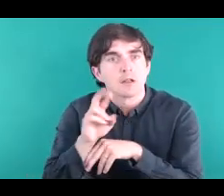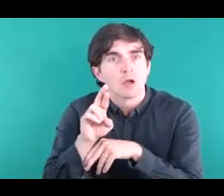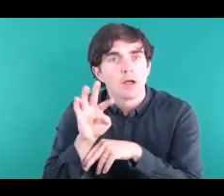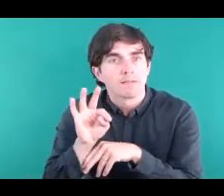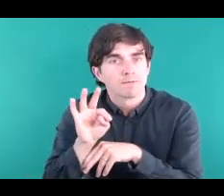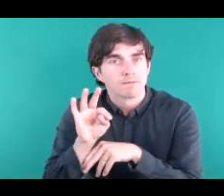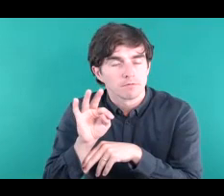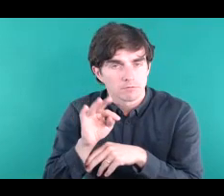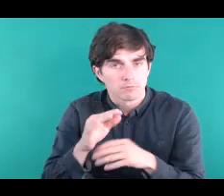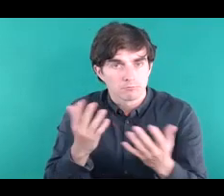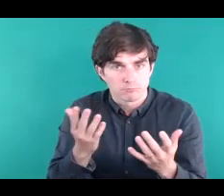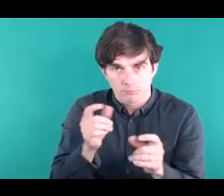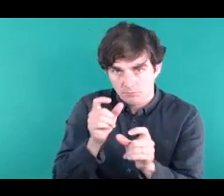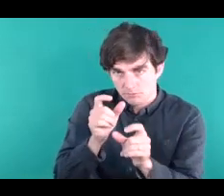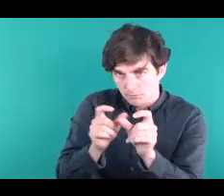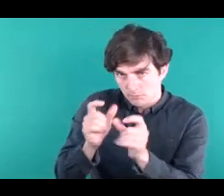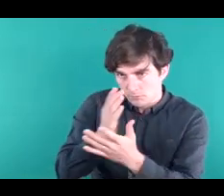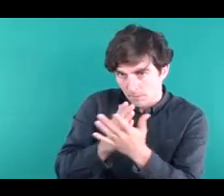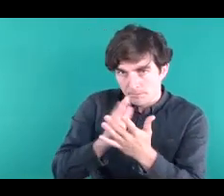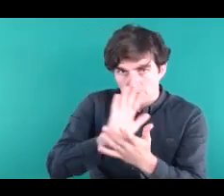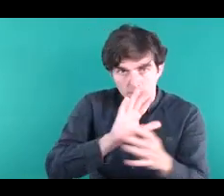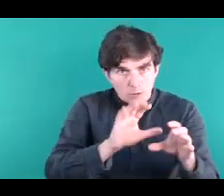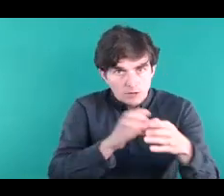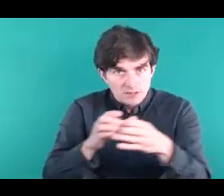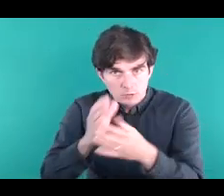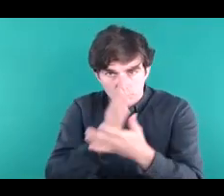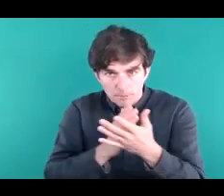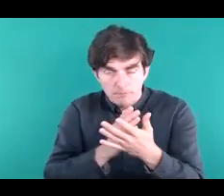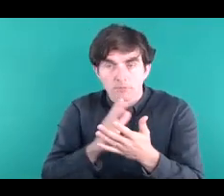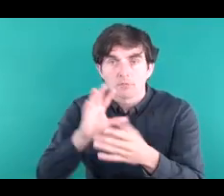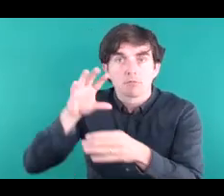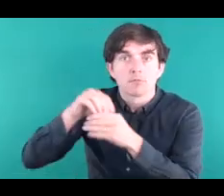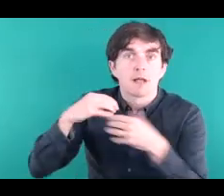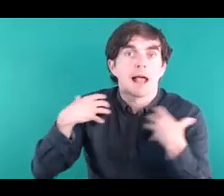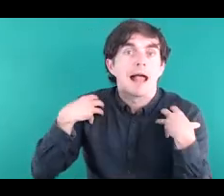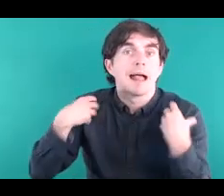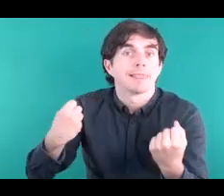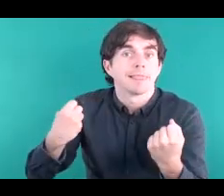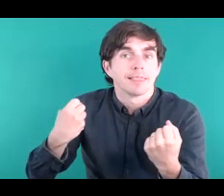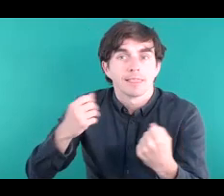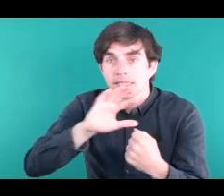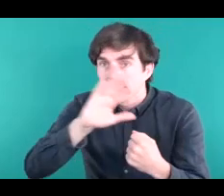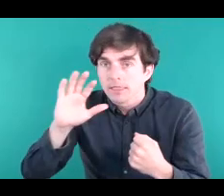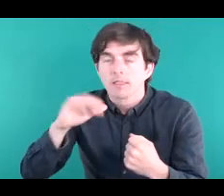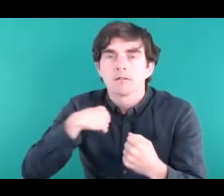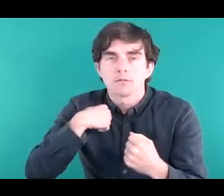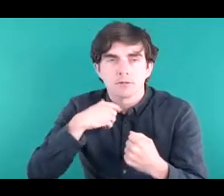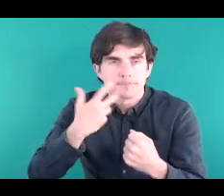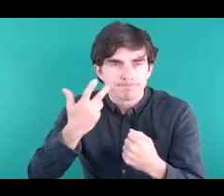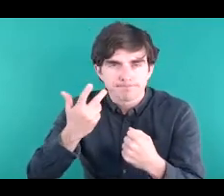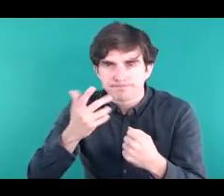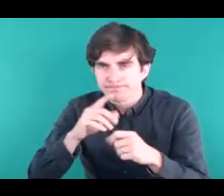and I heard also have some like flexibility to